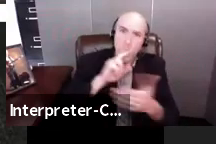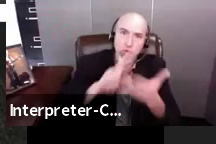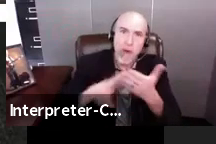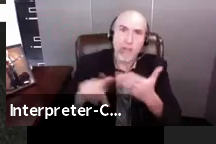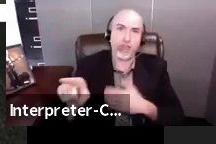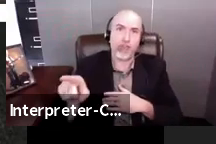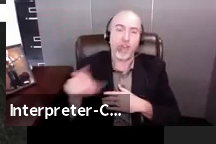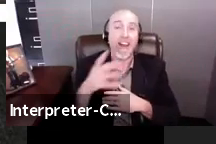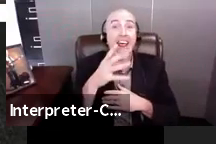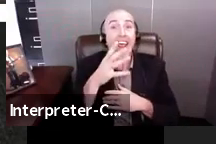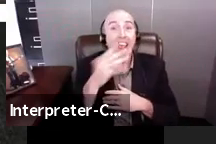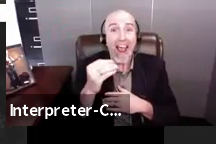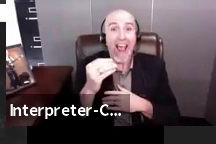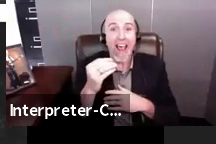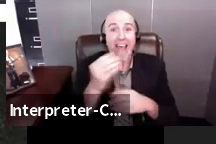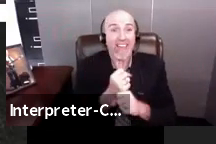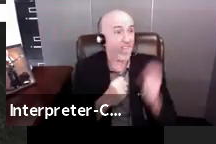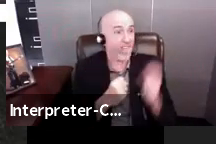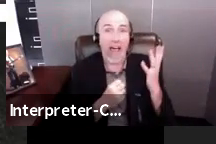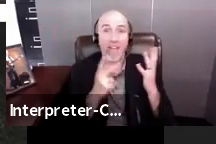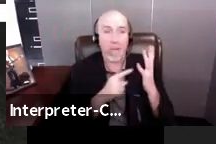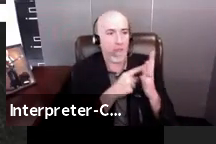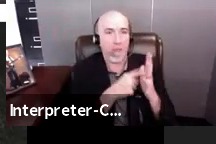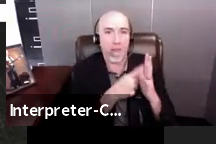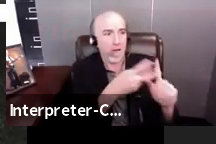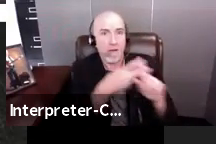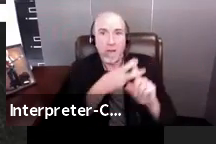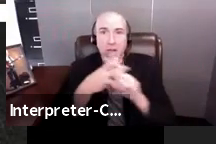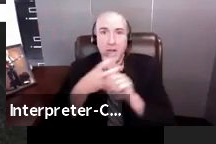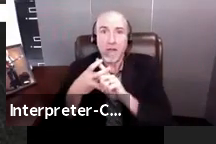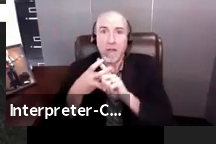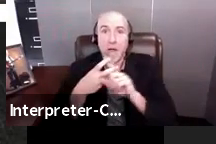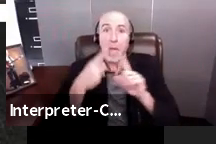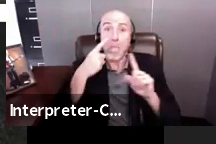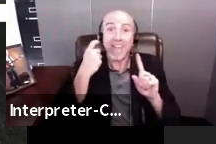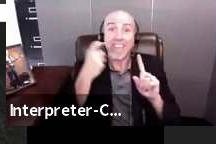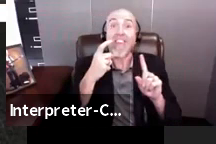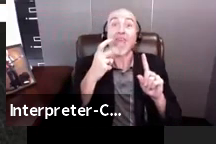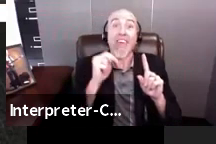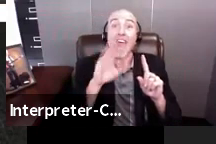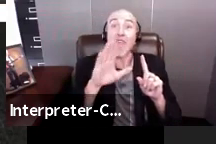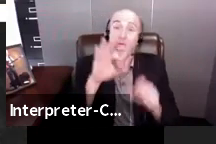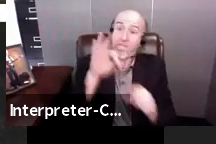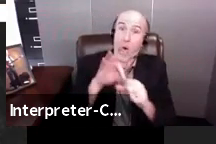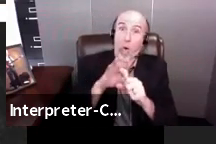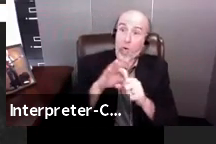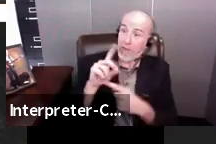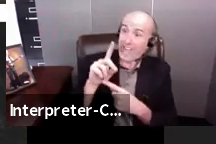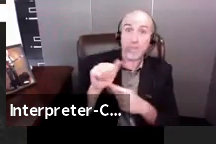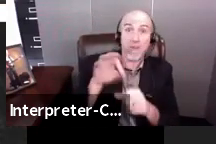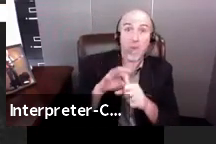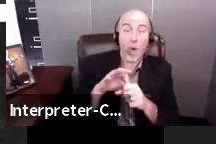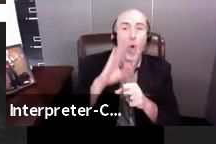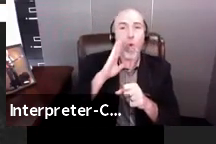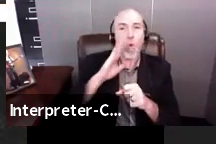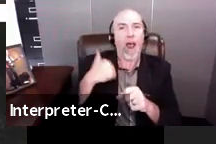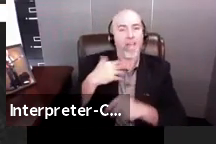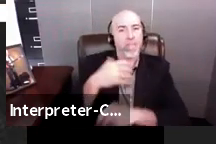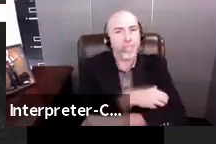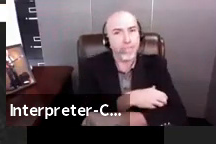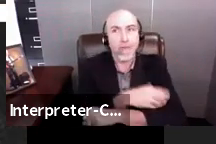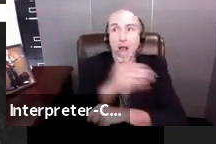And again, get five people, because then the disability vote will mean something and we'll get